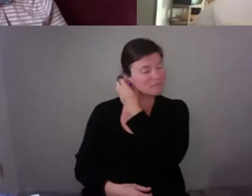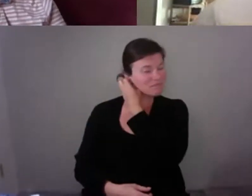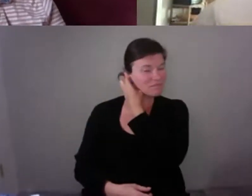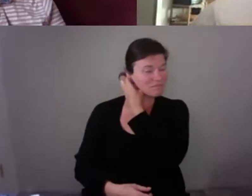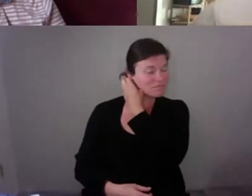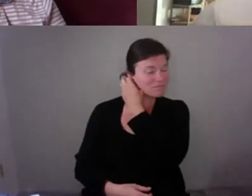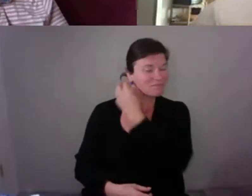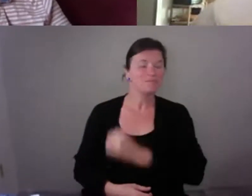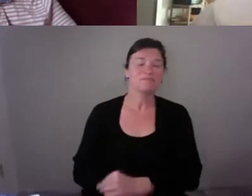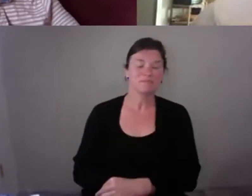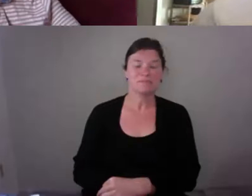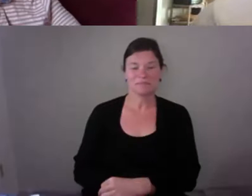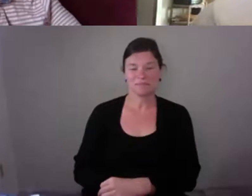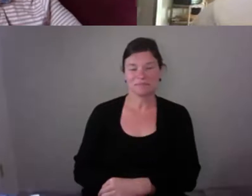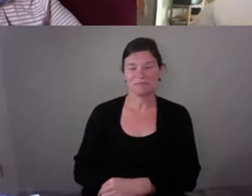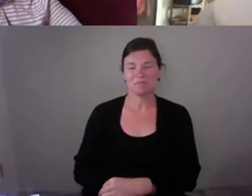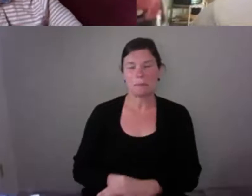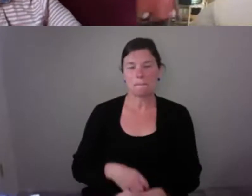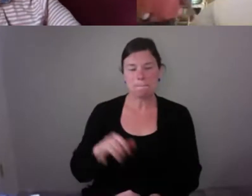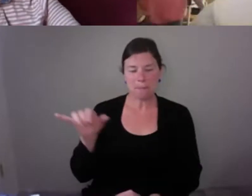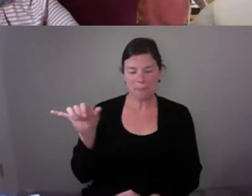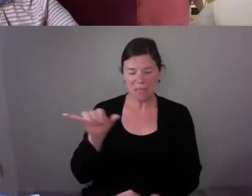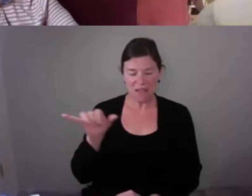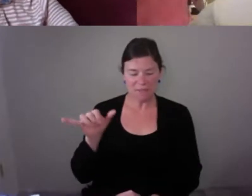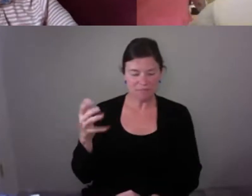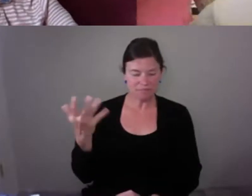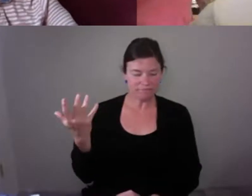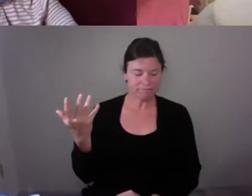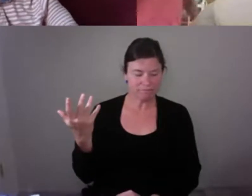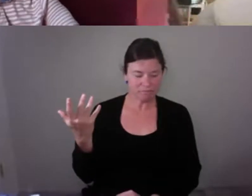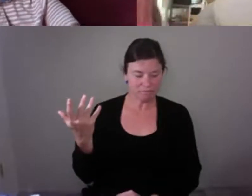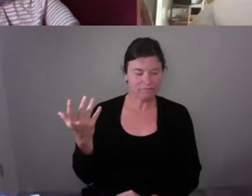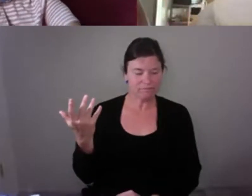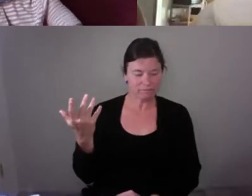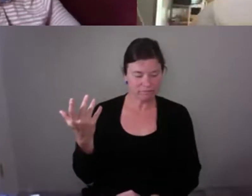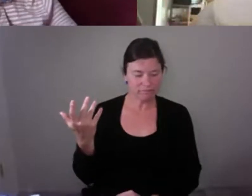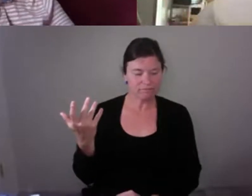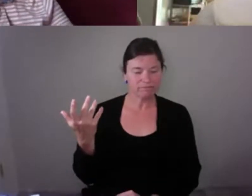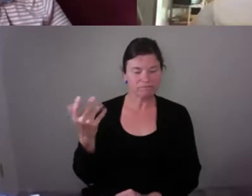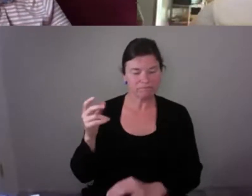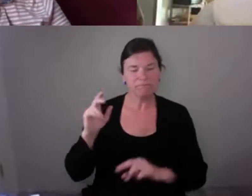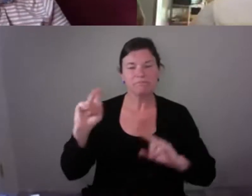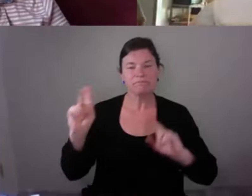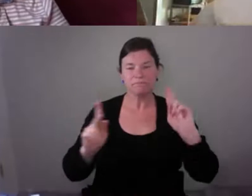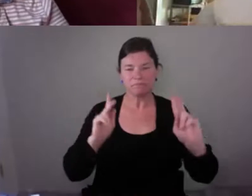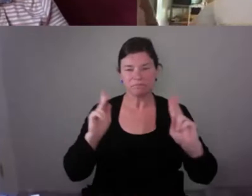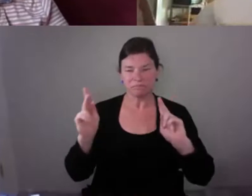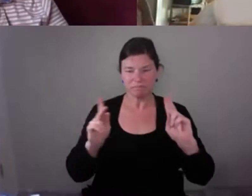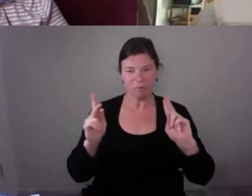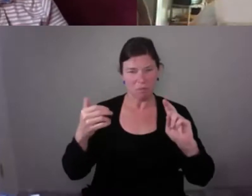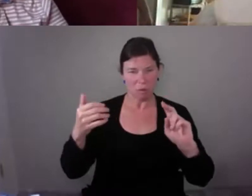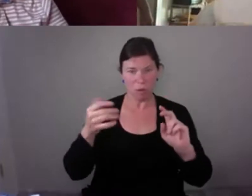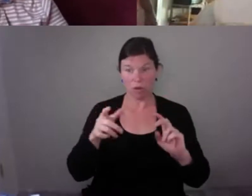with with with with like IQ and